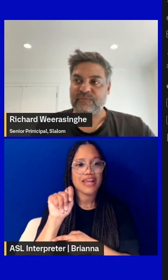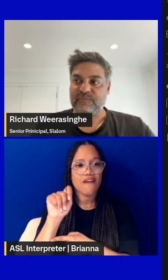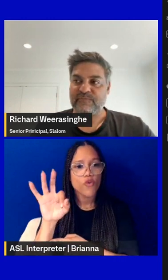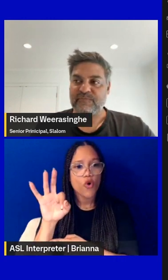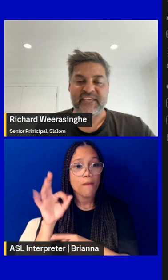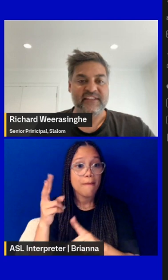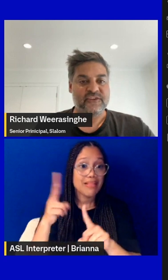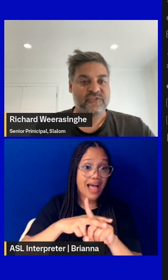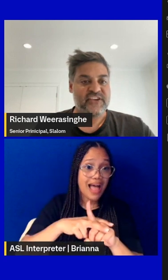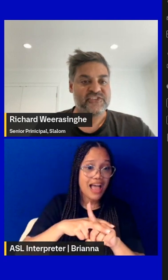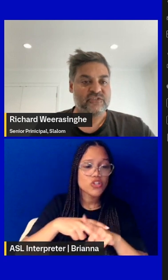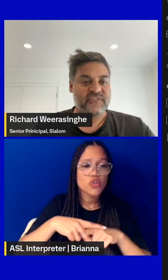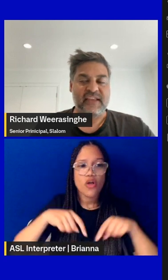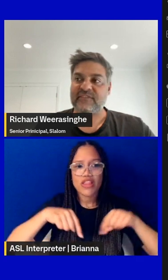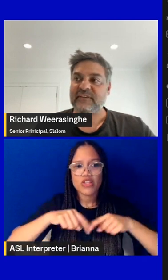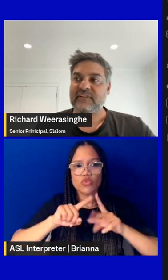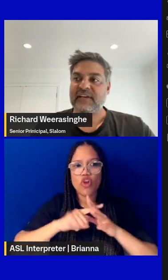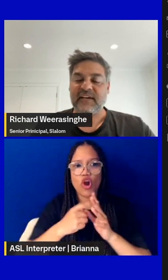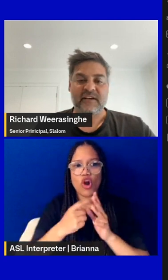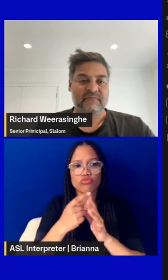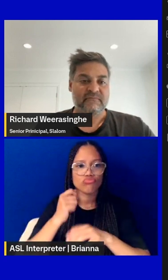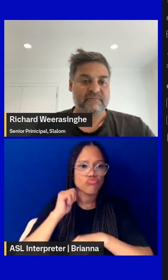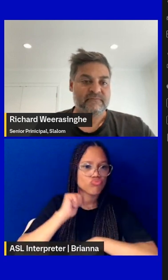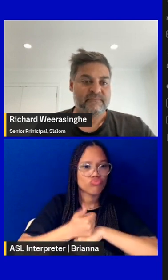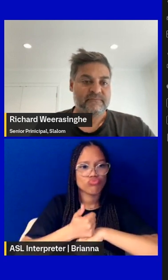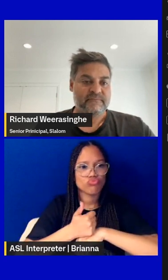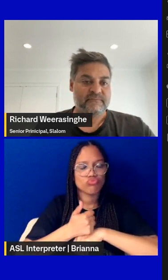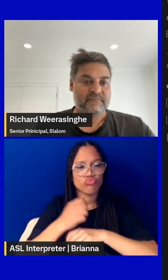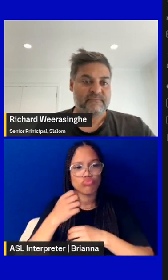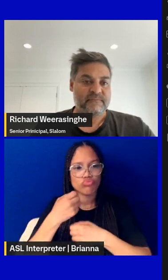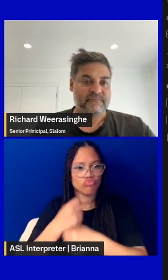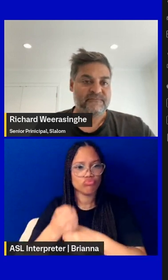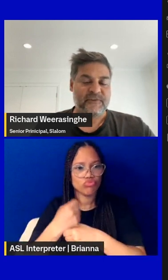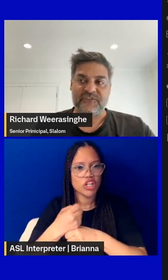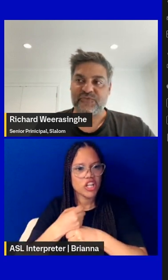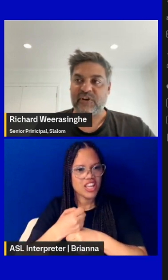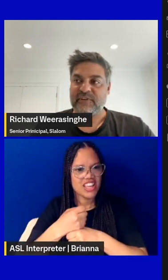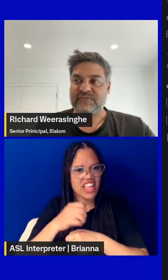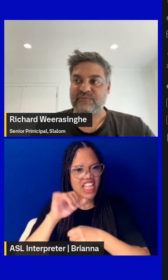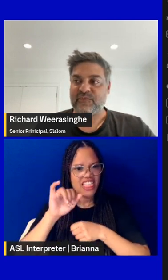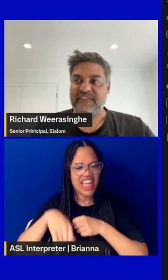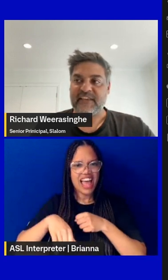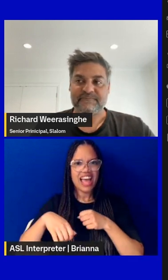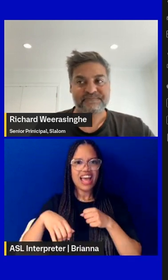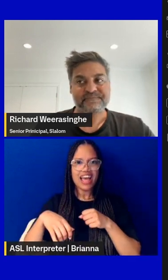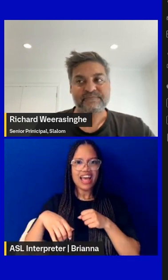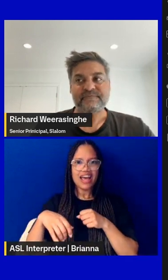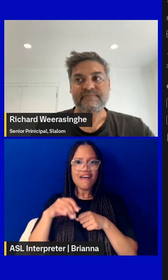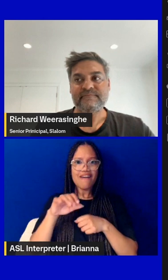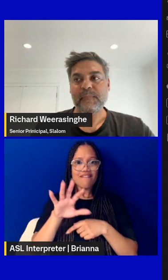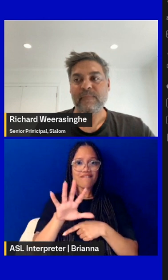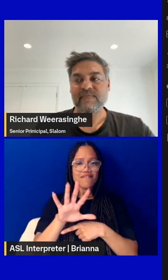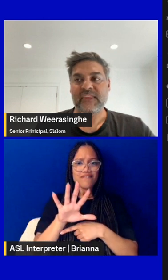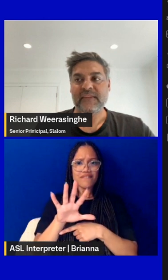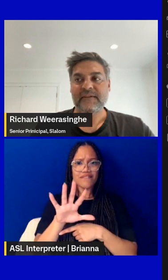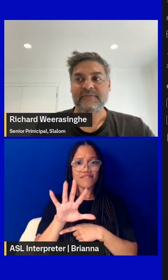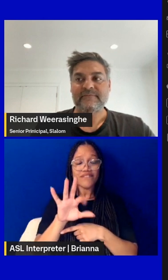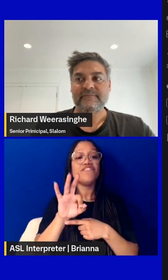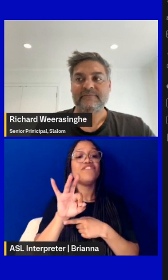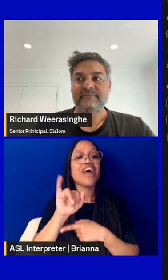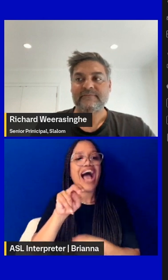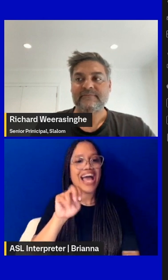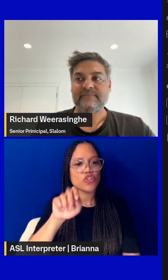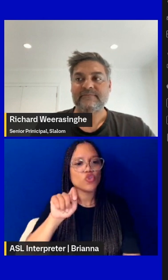so this will begin the creation of that well, we'll get there.